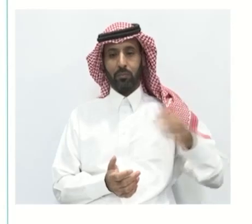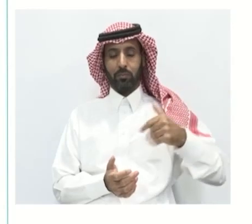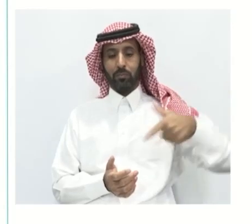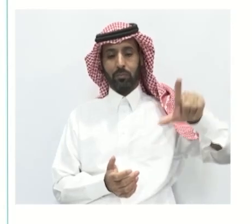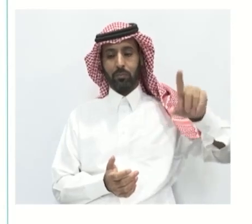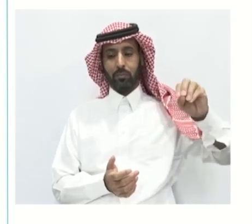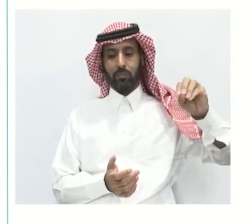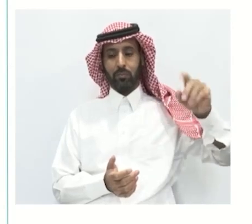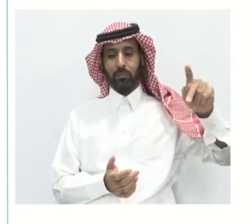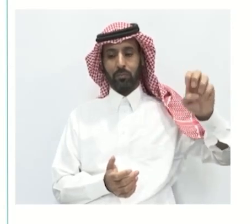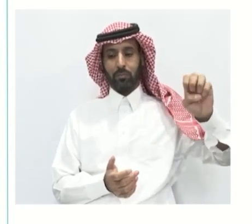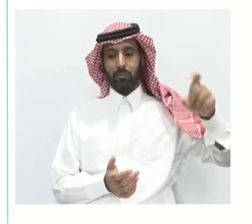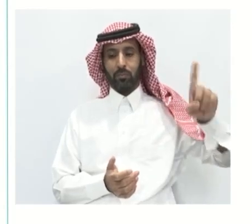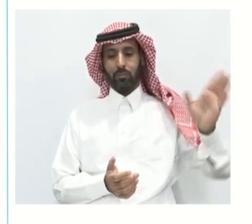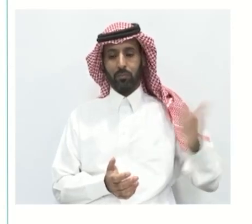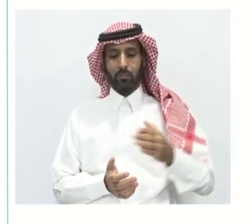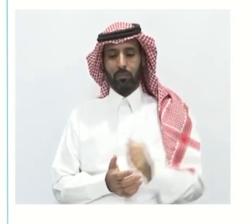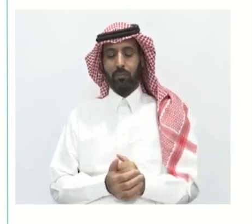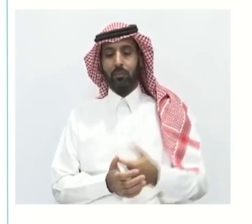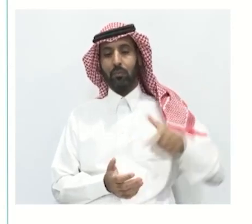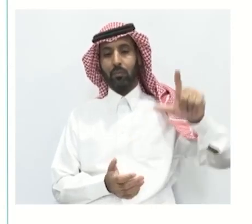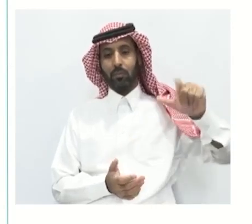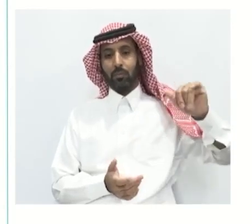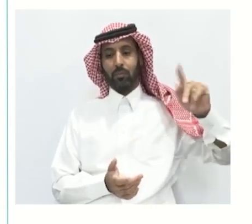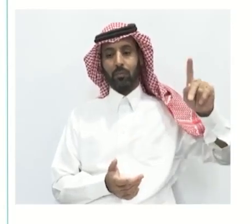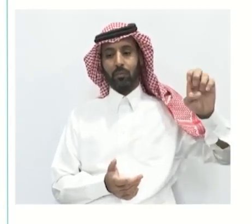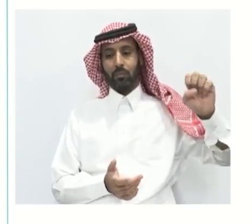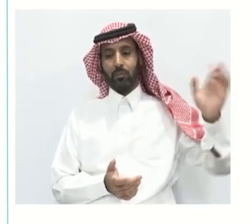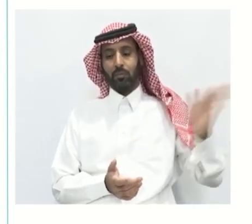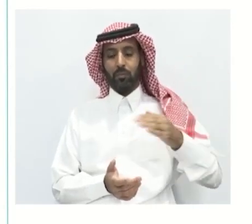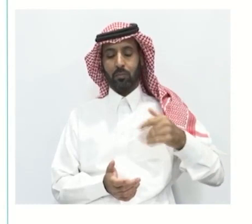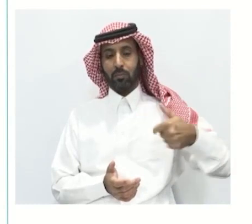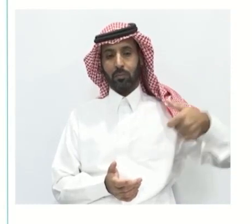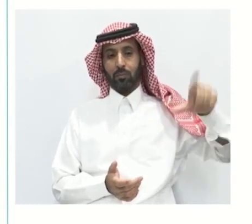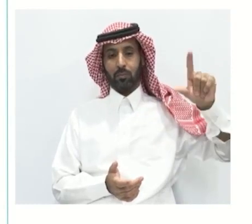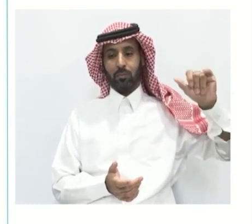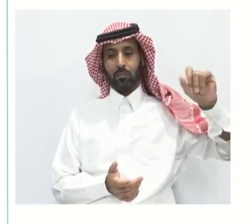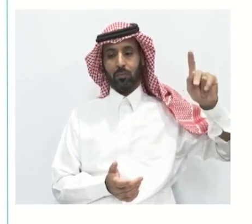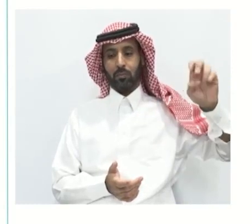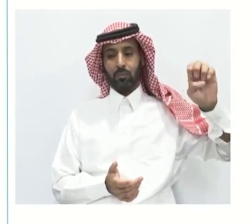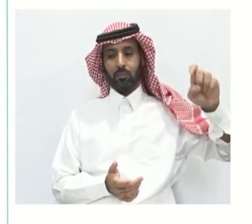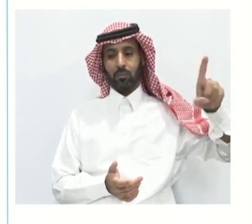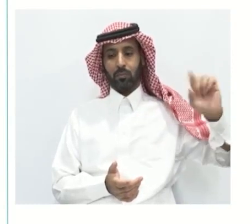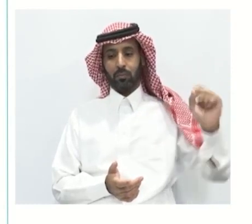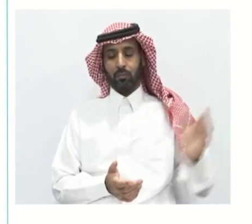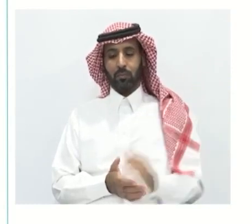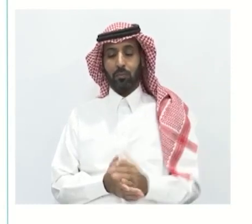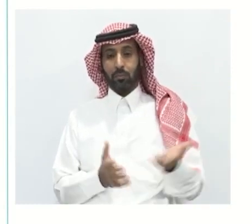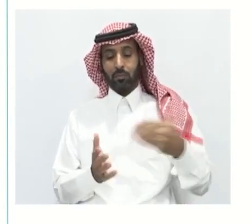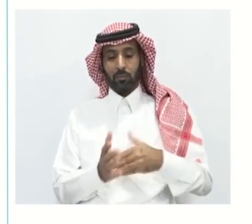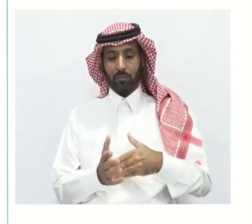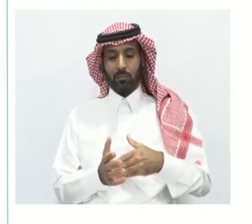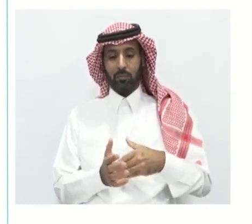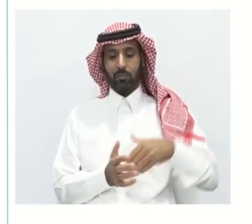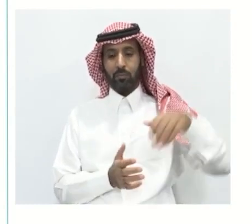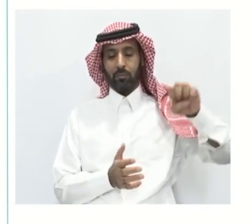like, liked, like, liked. And you notice here, if the verb is ending with the letter E, if it's